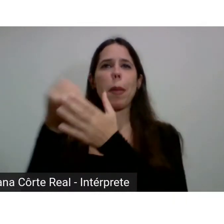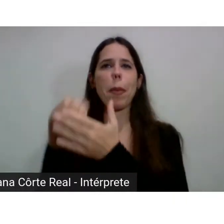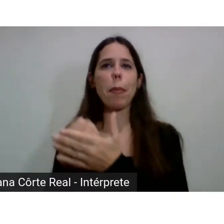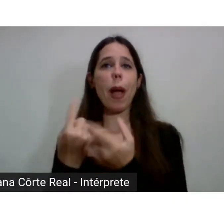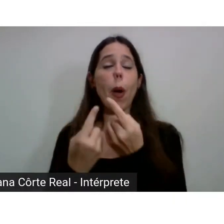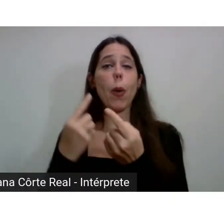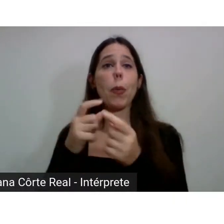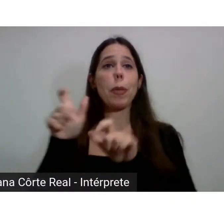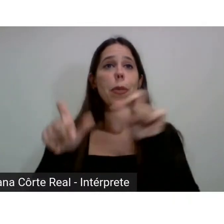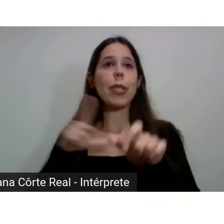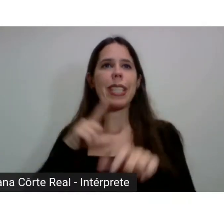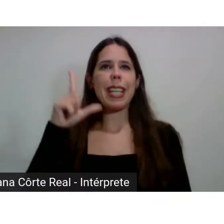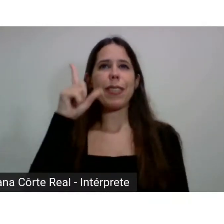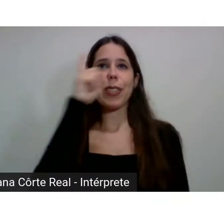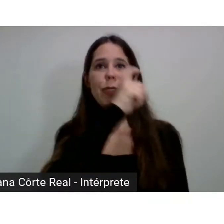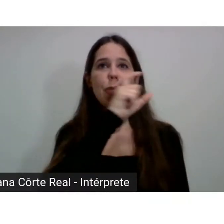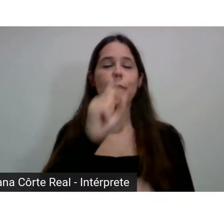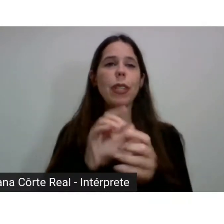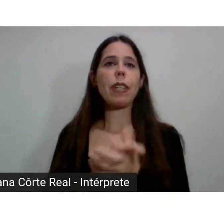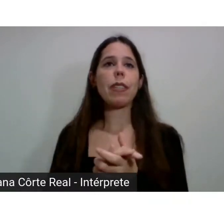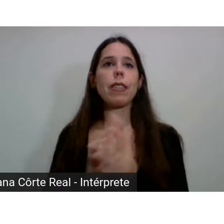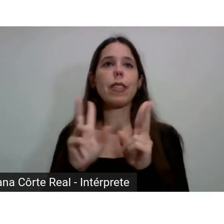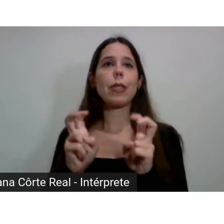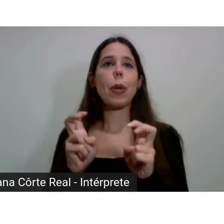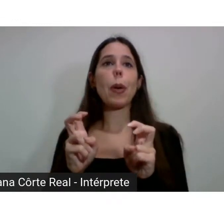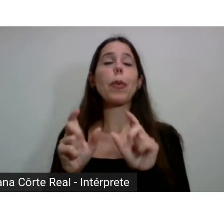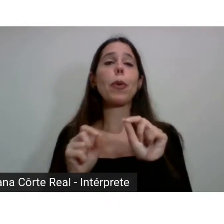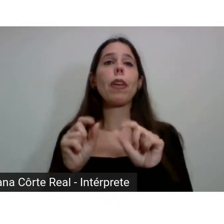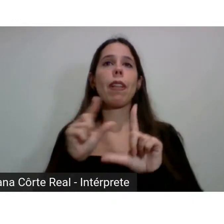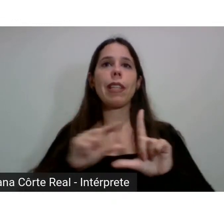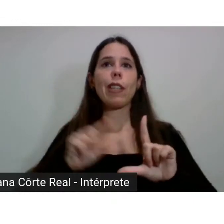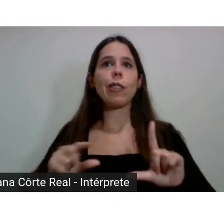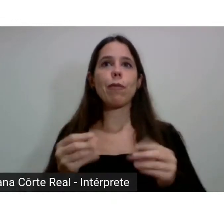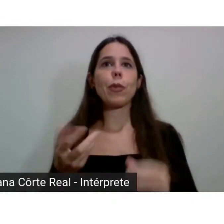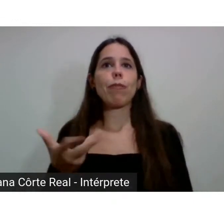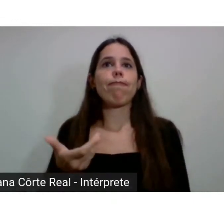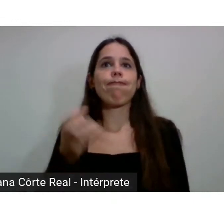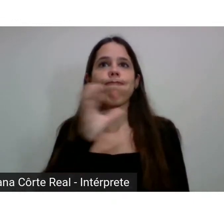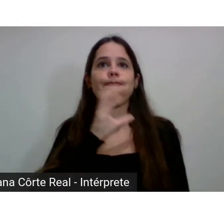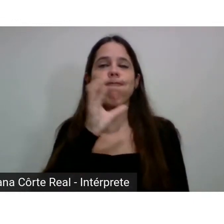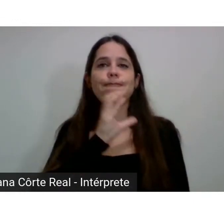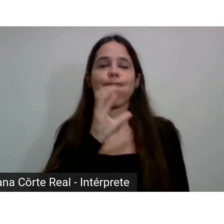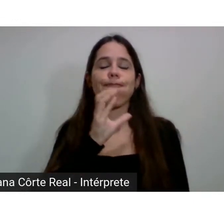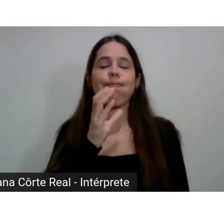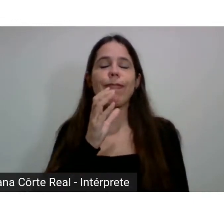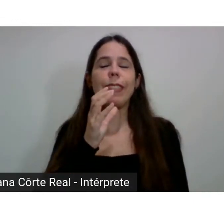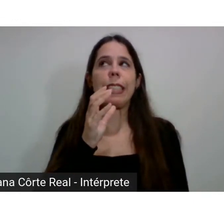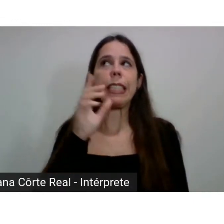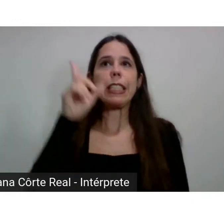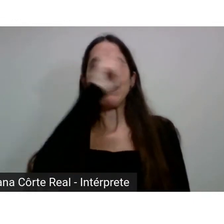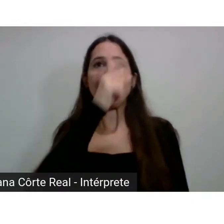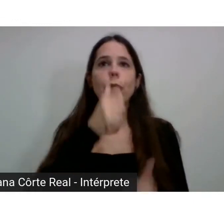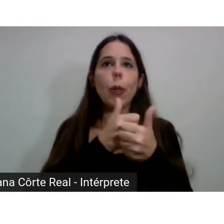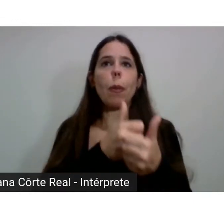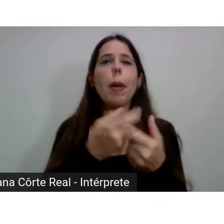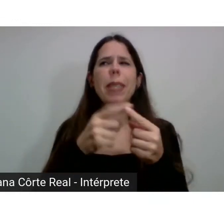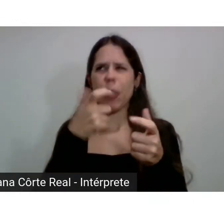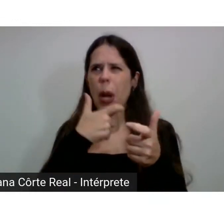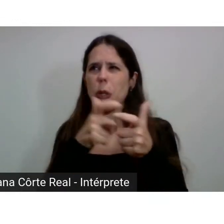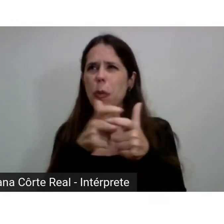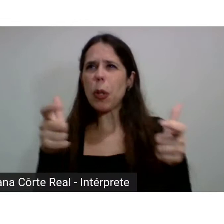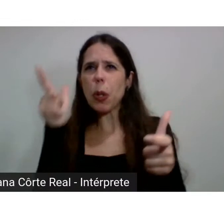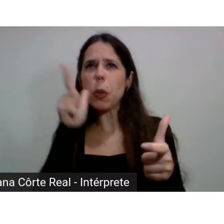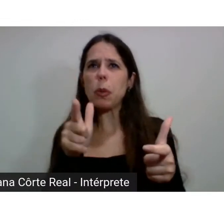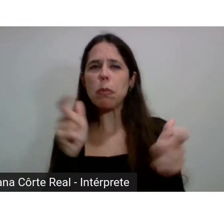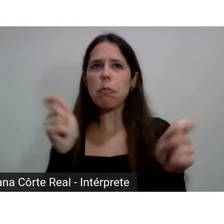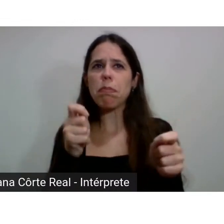dificuldade com a velocidade da legenda, né? Mas a maioria parece que conseguiu acompanhar, e depois ainda